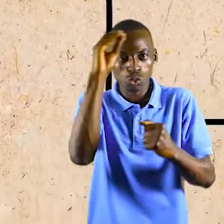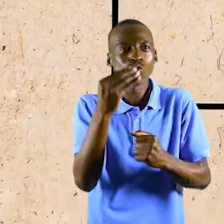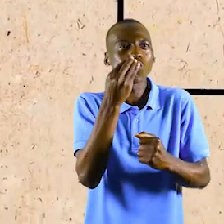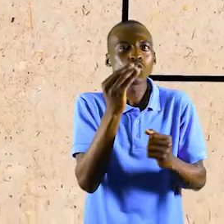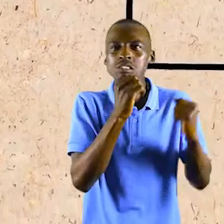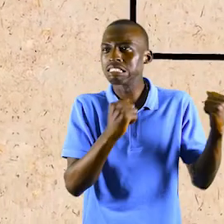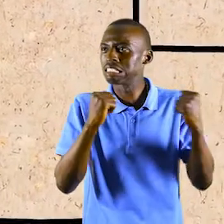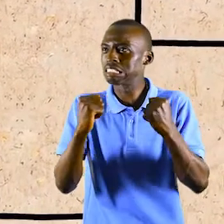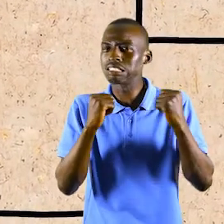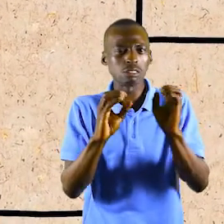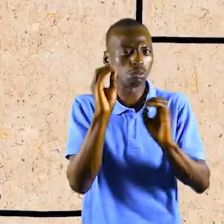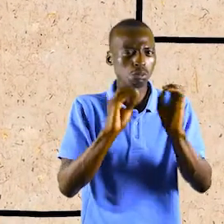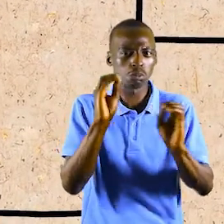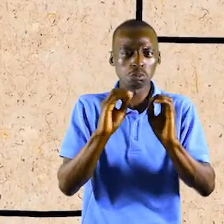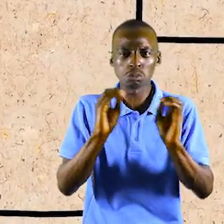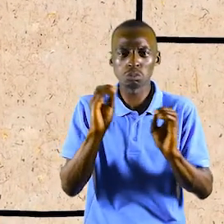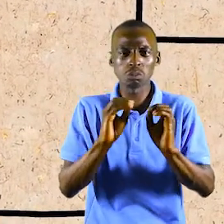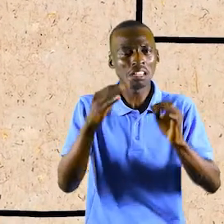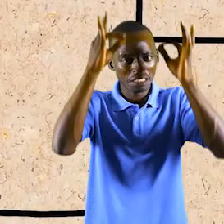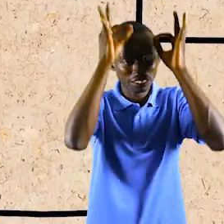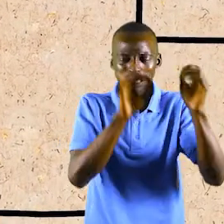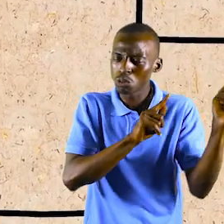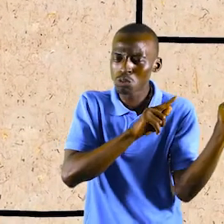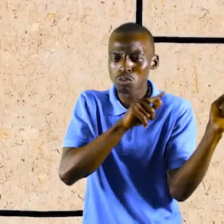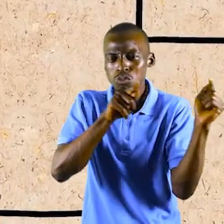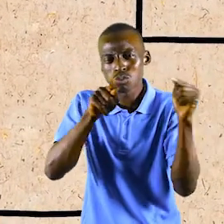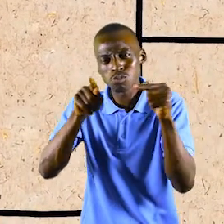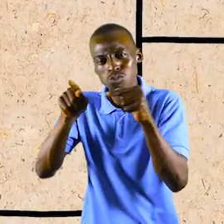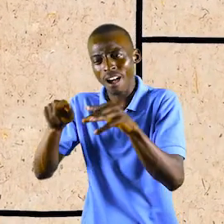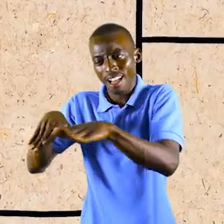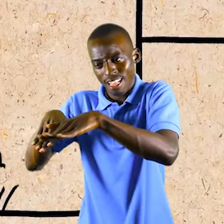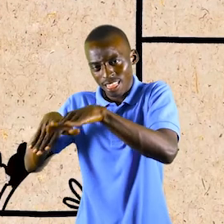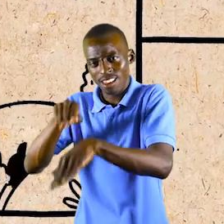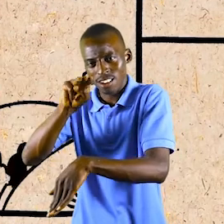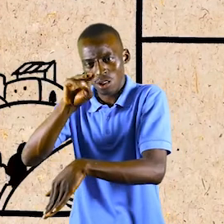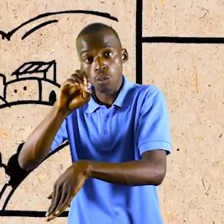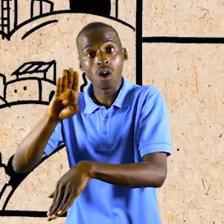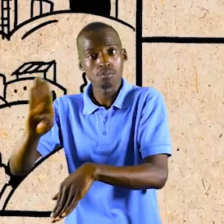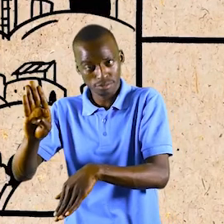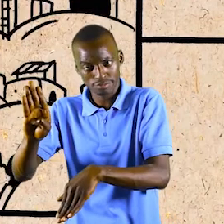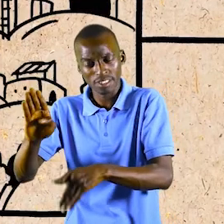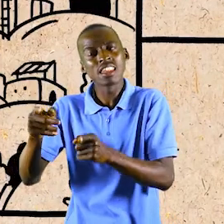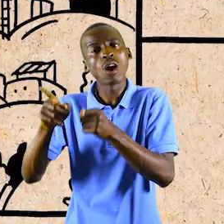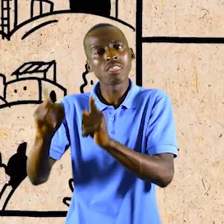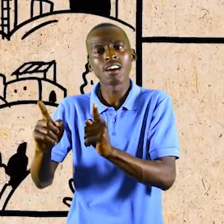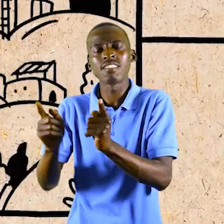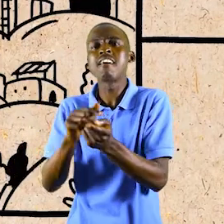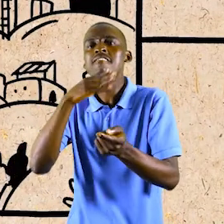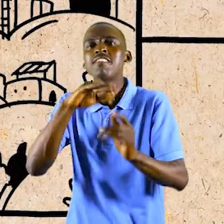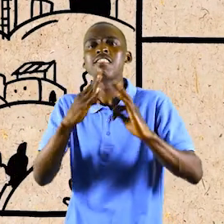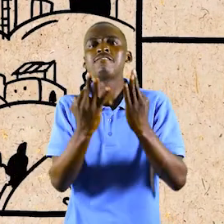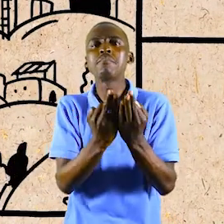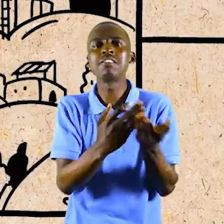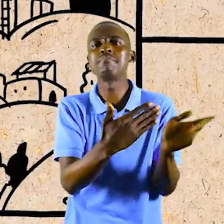through a famine. And so in search of food, they move on to the land of Moab, Israel's ancient enemy. And there the father of the